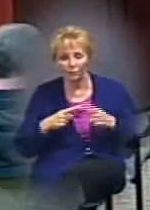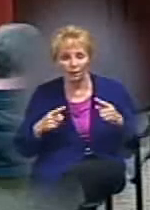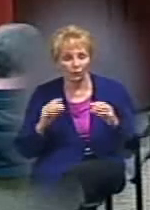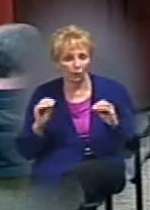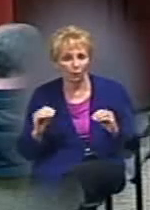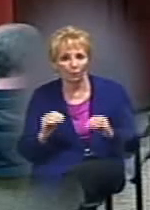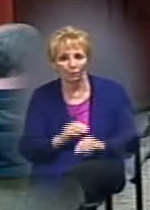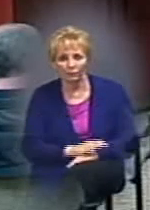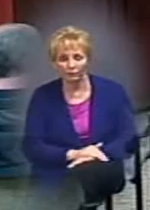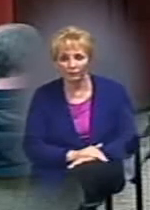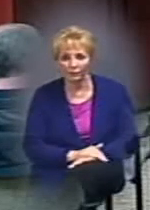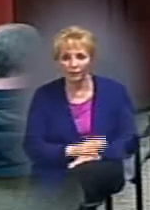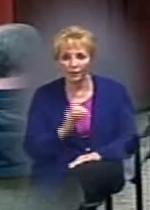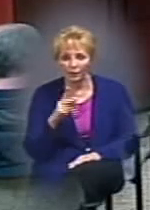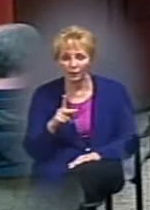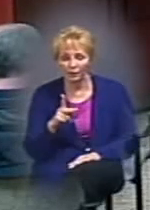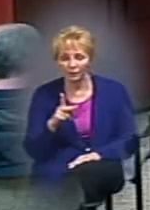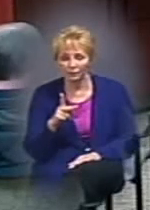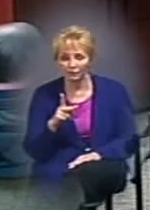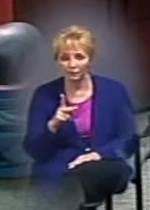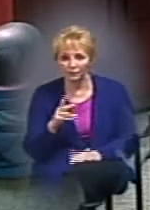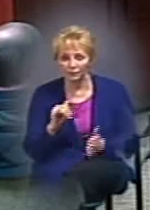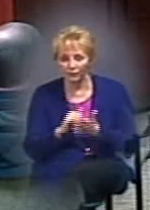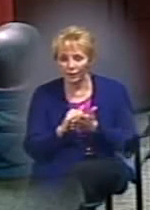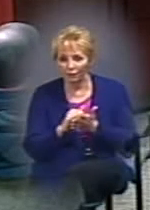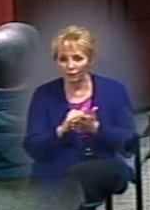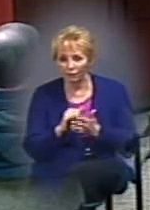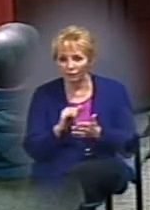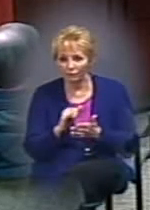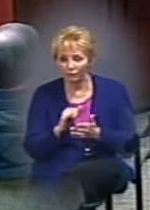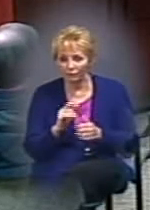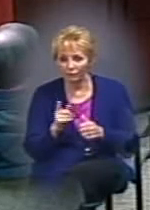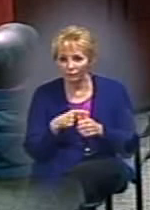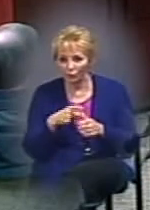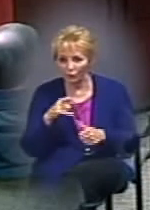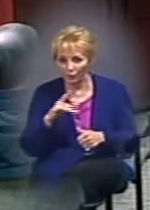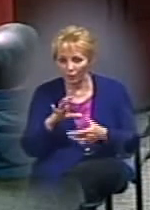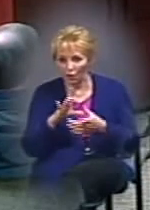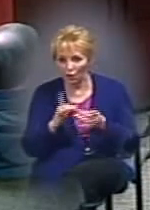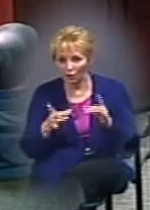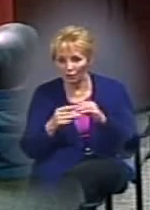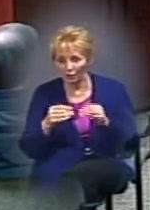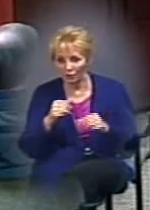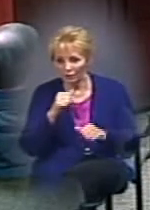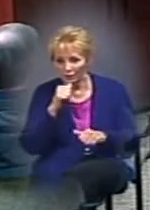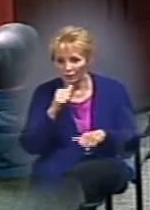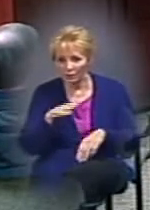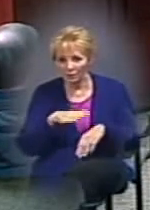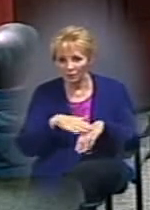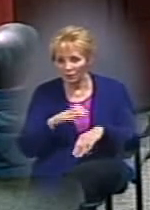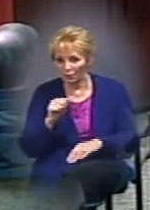Opposed? Okay. And that first public comment period will not be on cable.